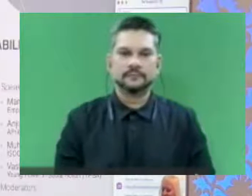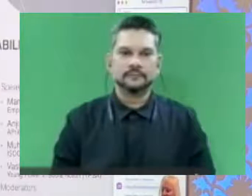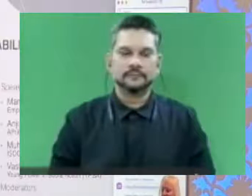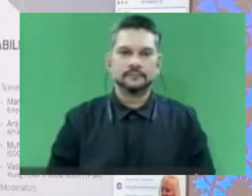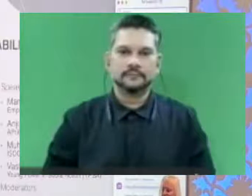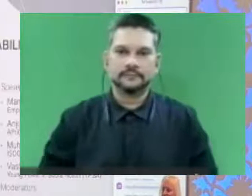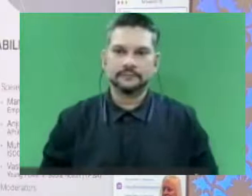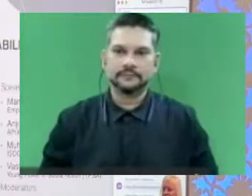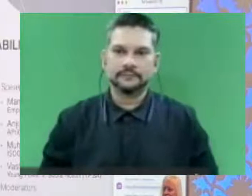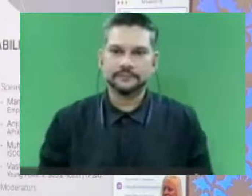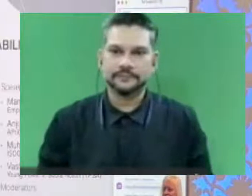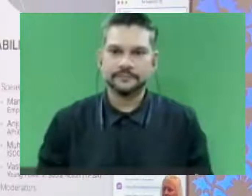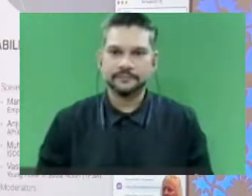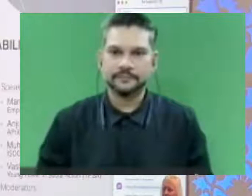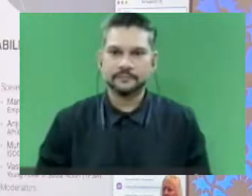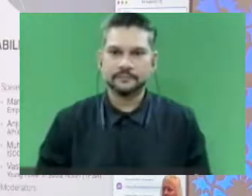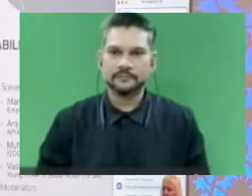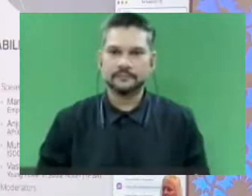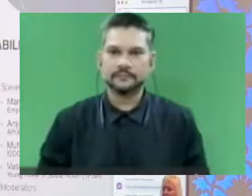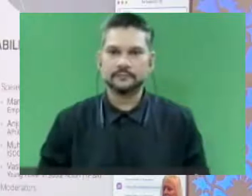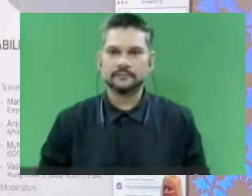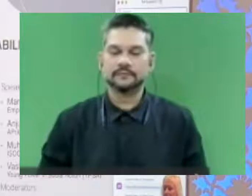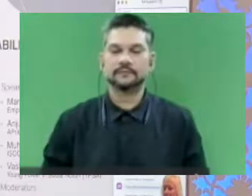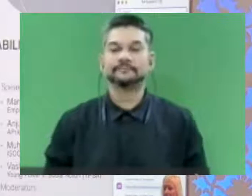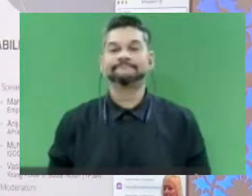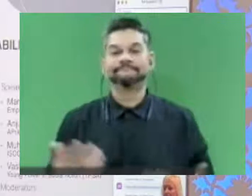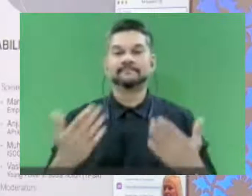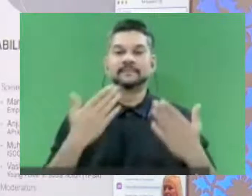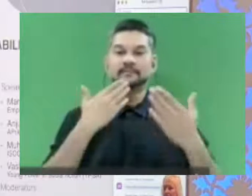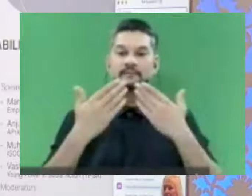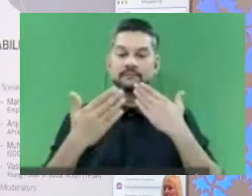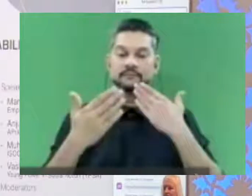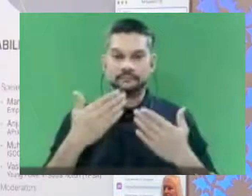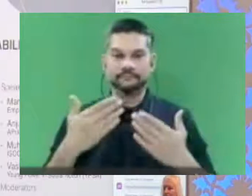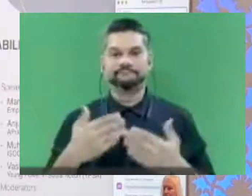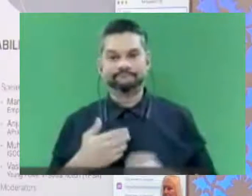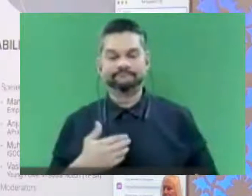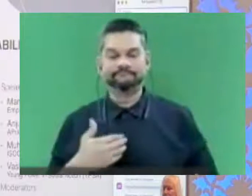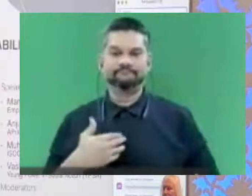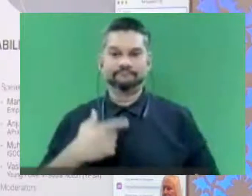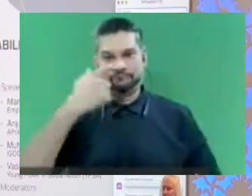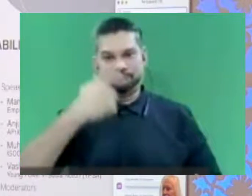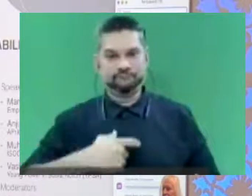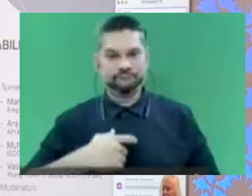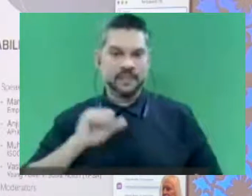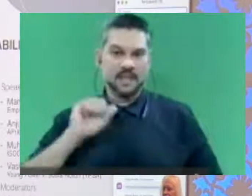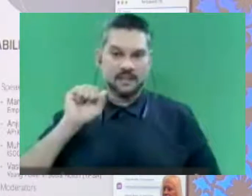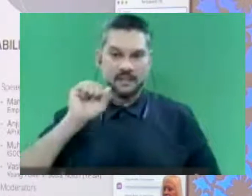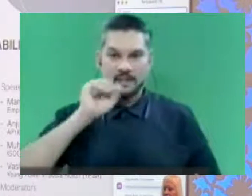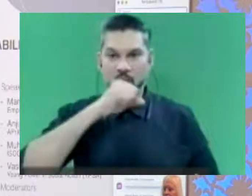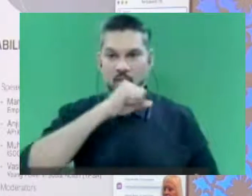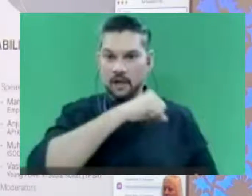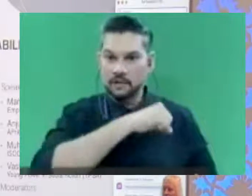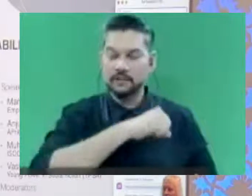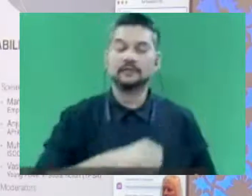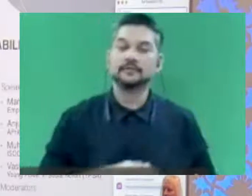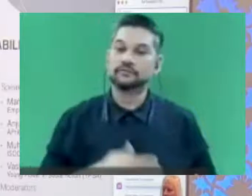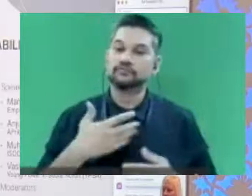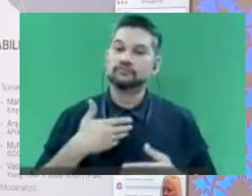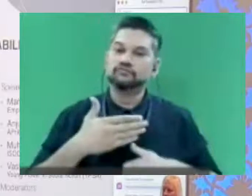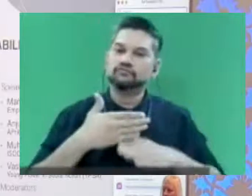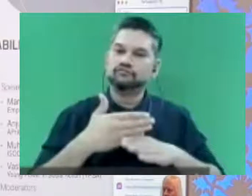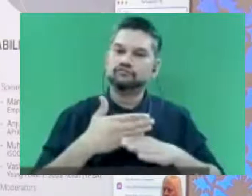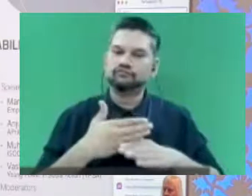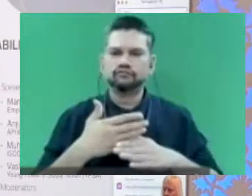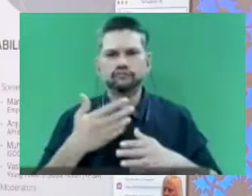Yeah, thank you for the impressive talks. I'm waiting from Taiwan, and I want to share an experience about the concept